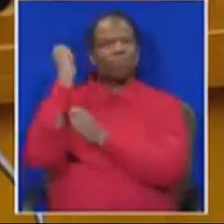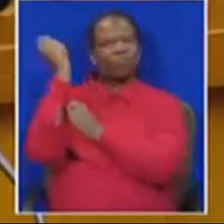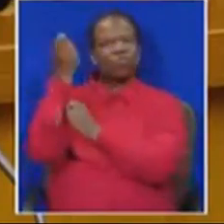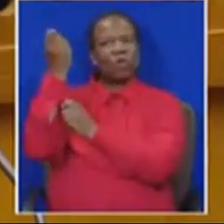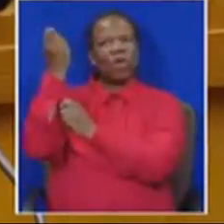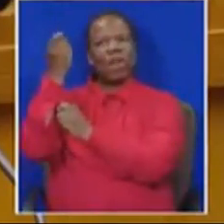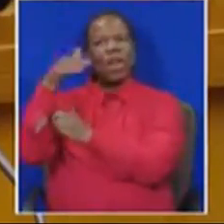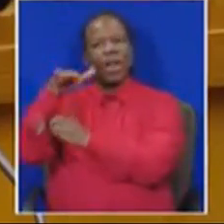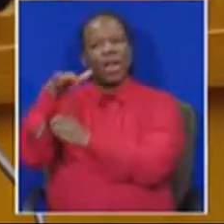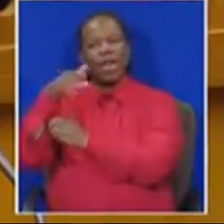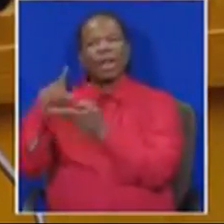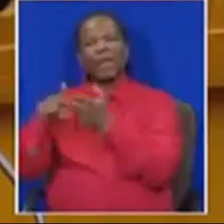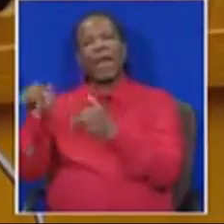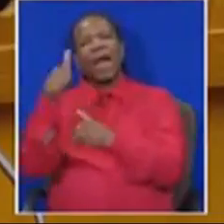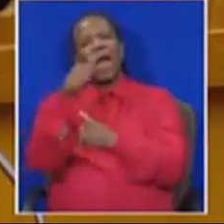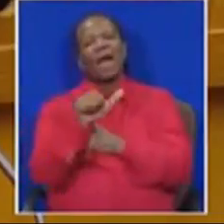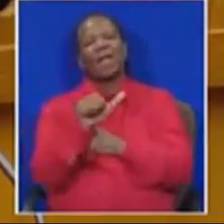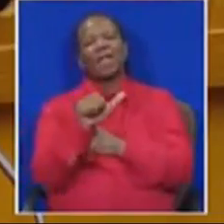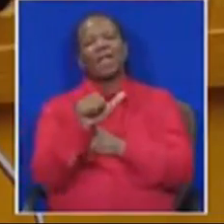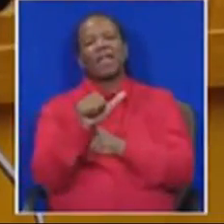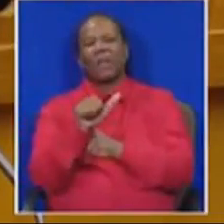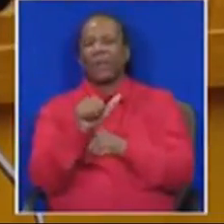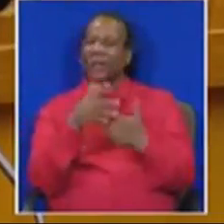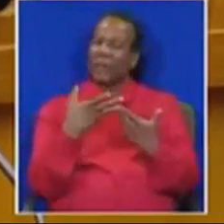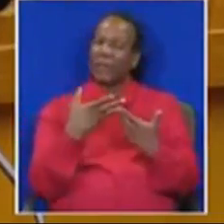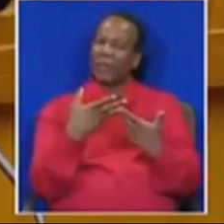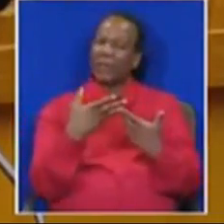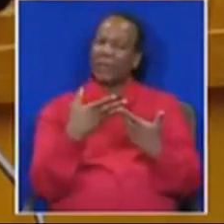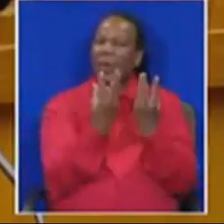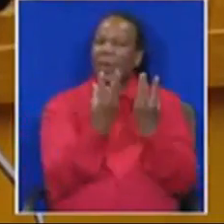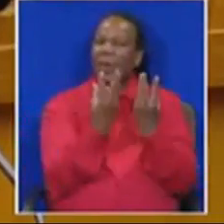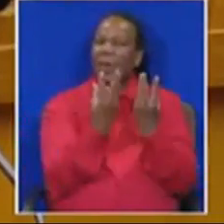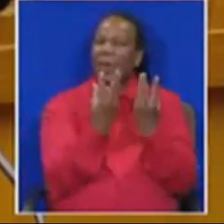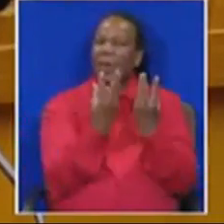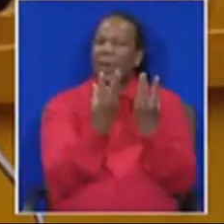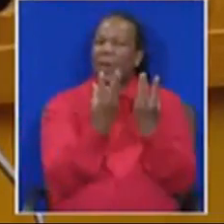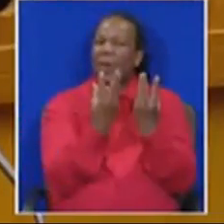and underprivileged urban areas across the length and the